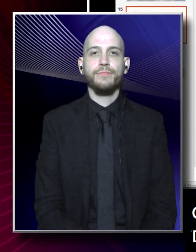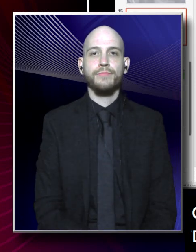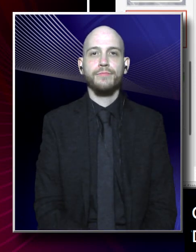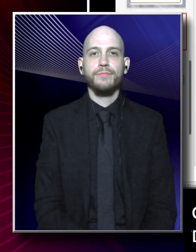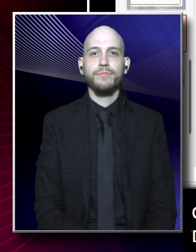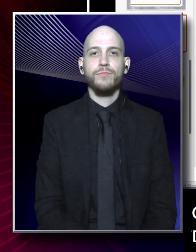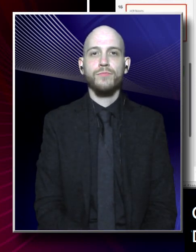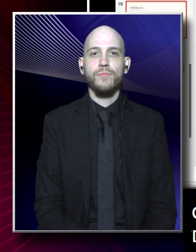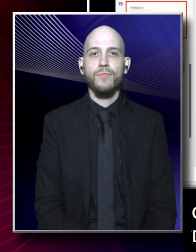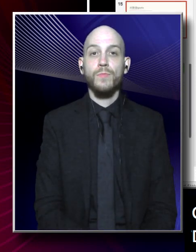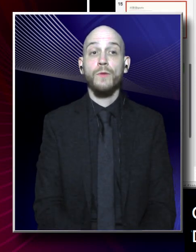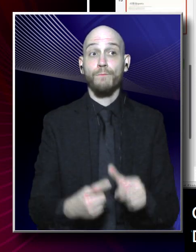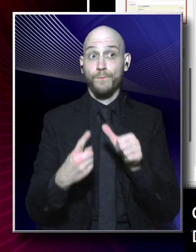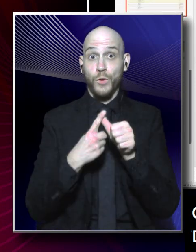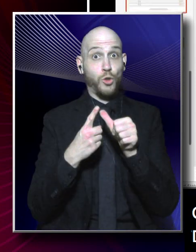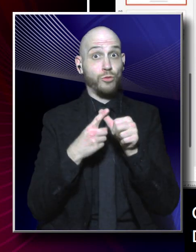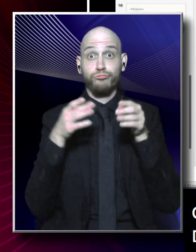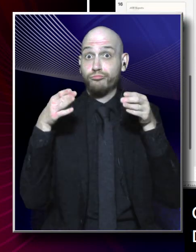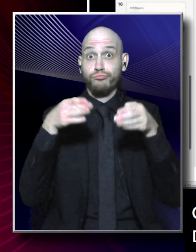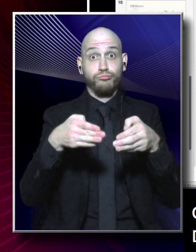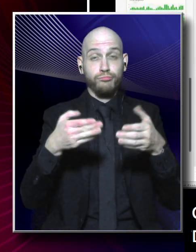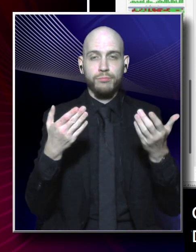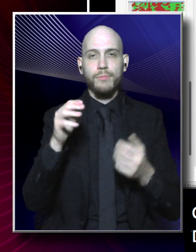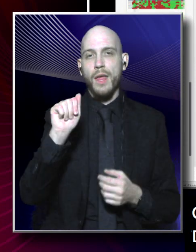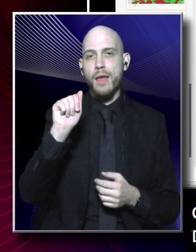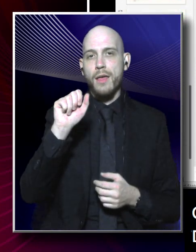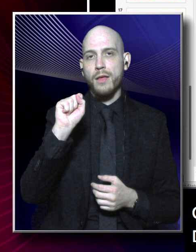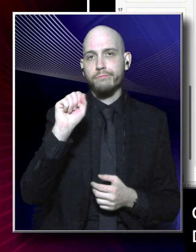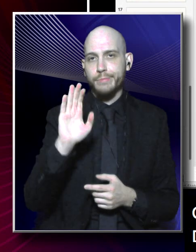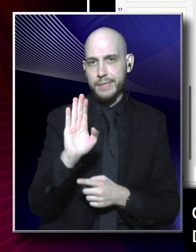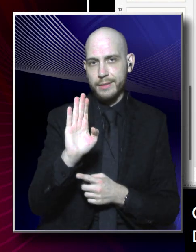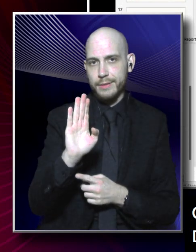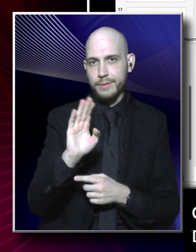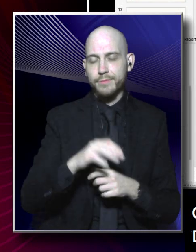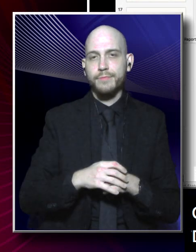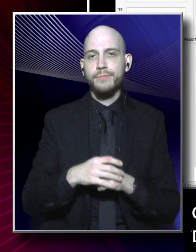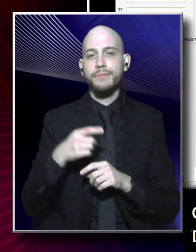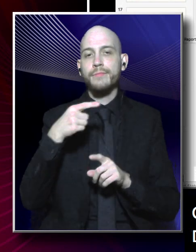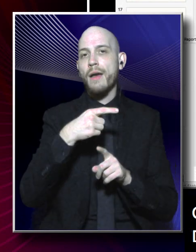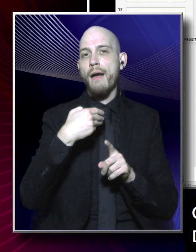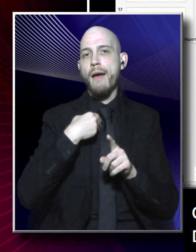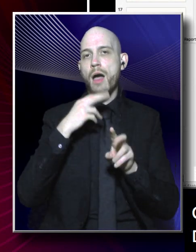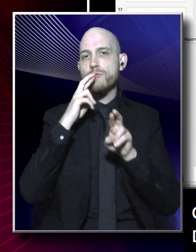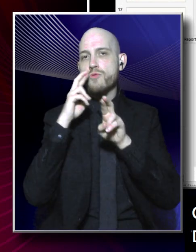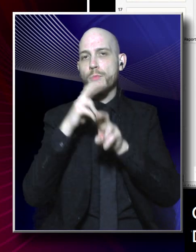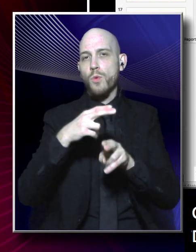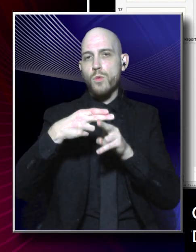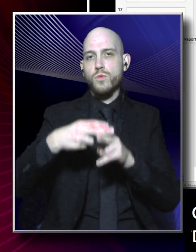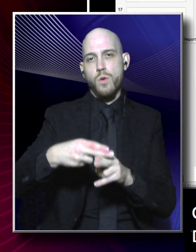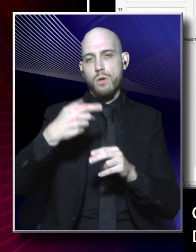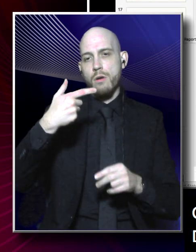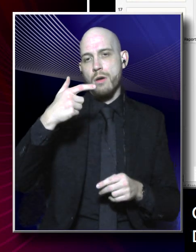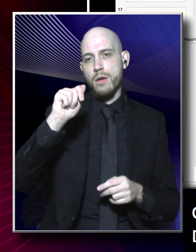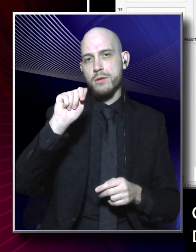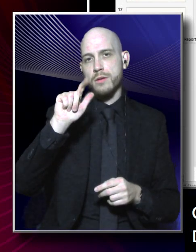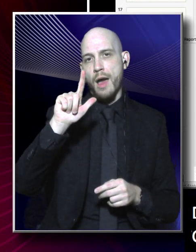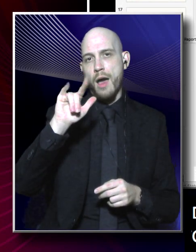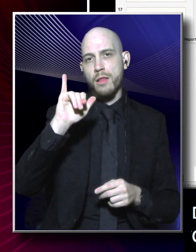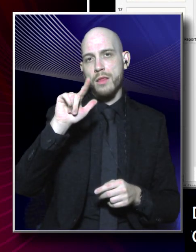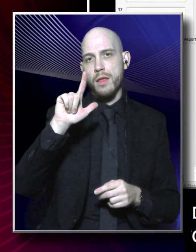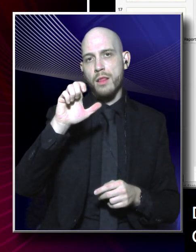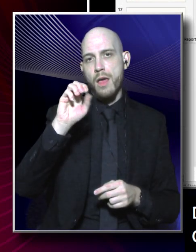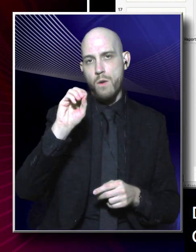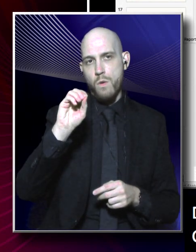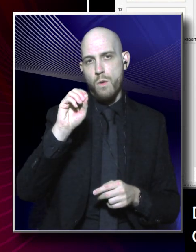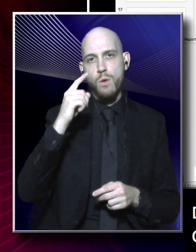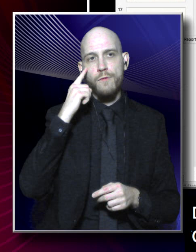And we'll start with ASB. ASB uses a report called Galileo for their benchmarking. And what you see here is a